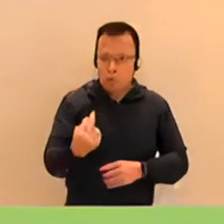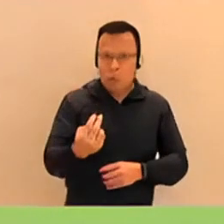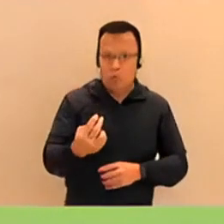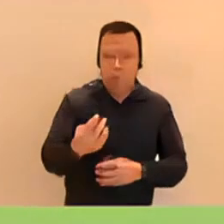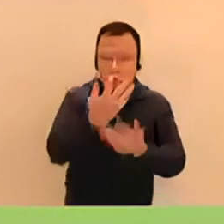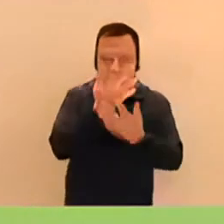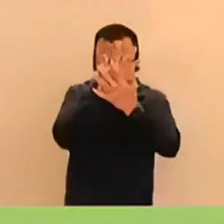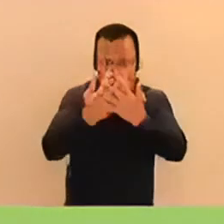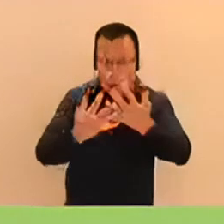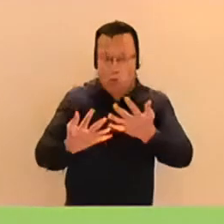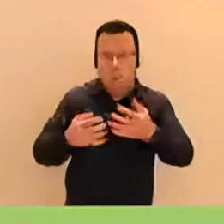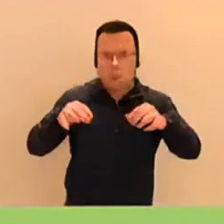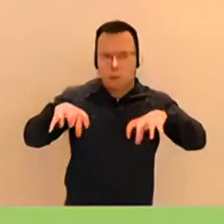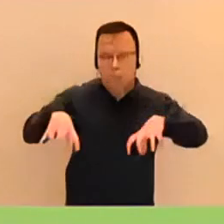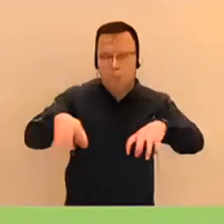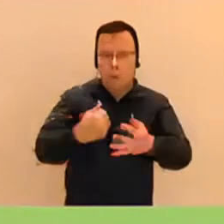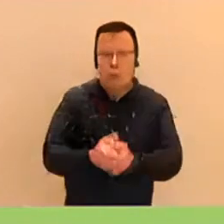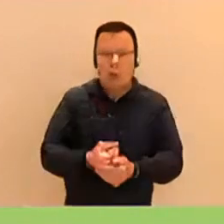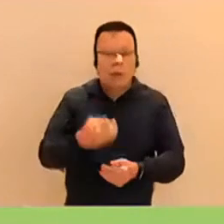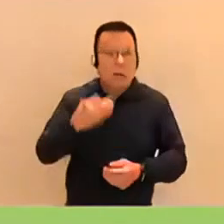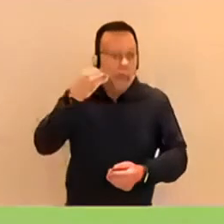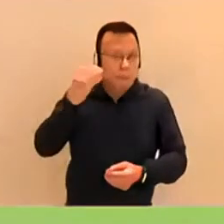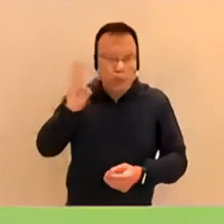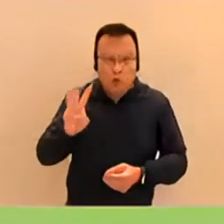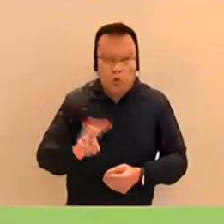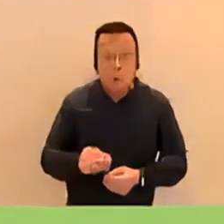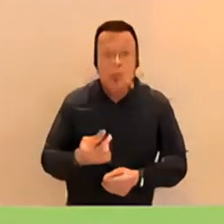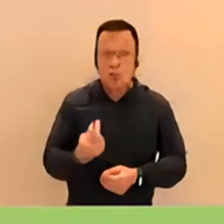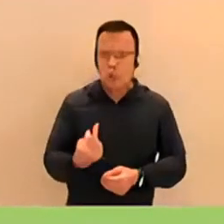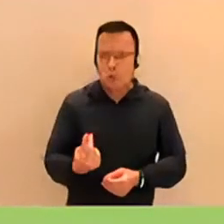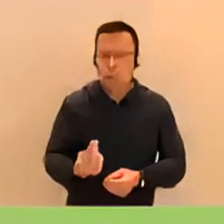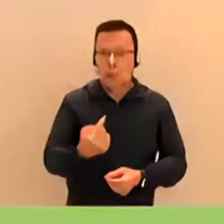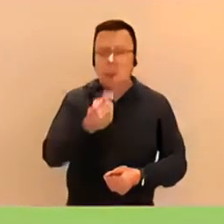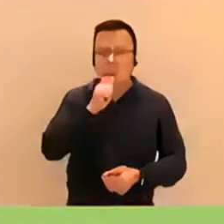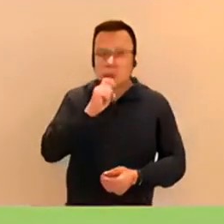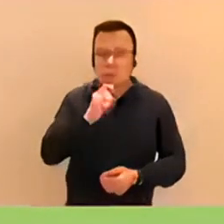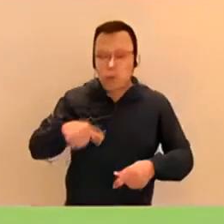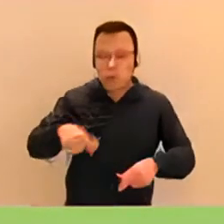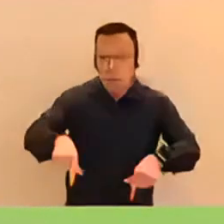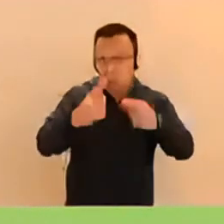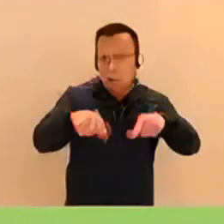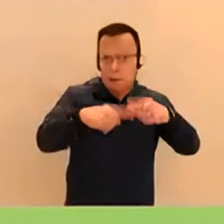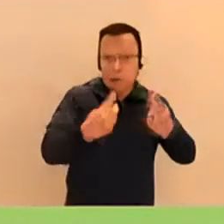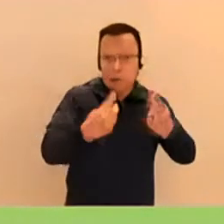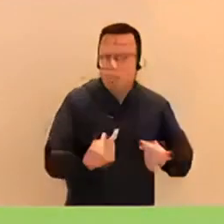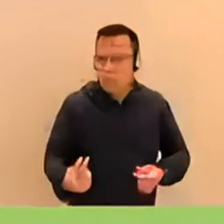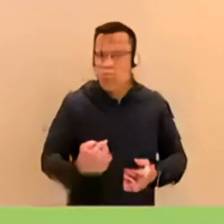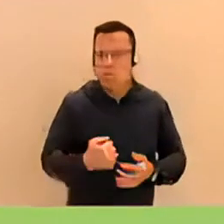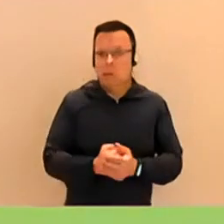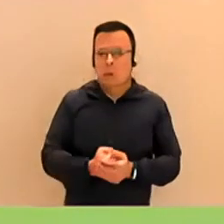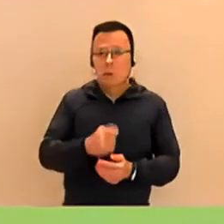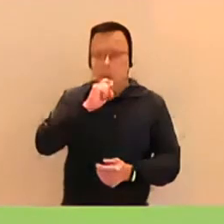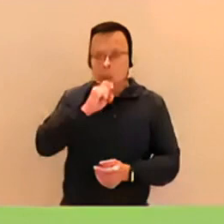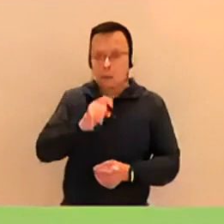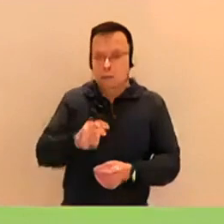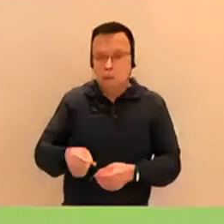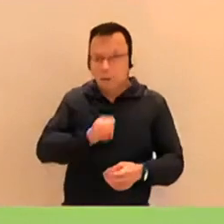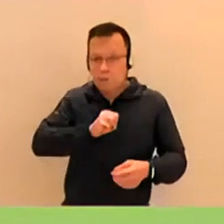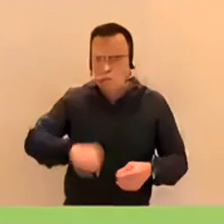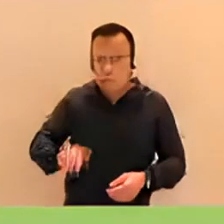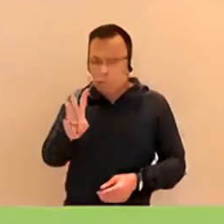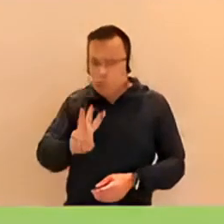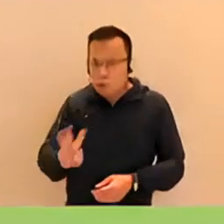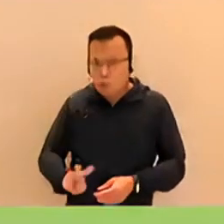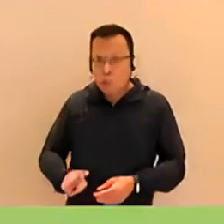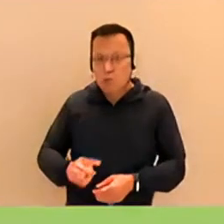will be planned to provide not just for serving its drainage function, but more importantly, provides a